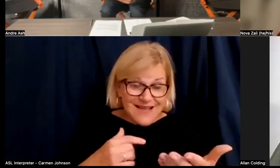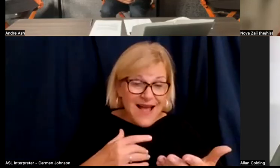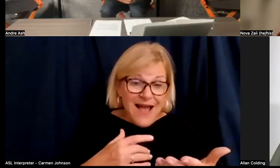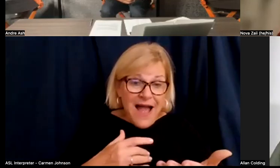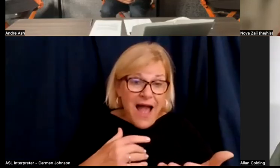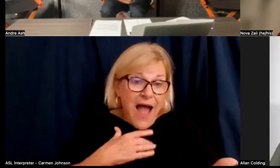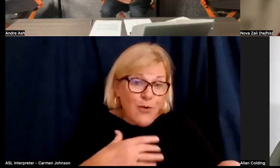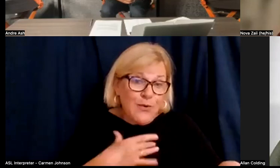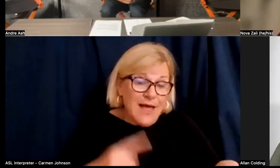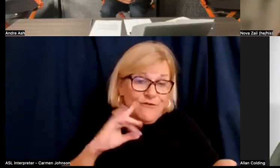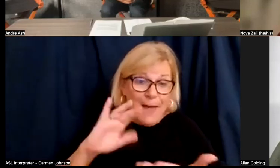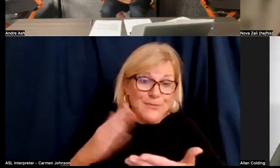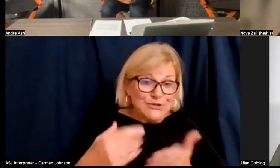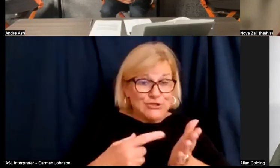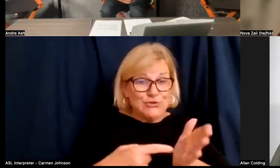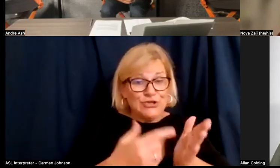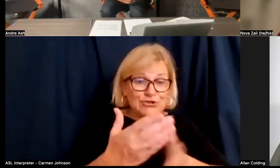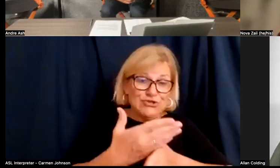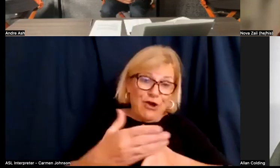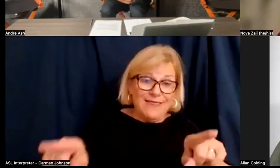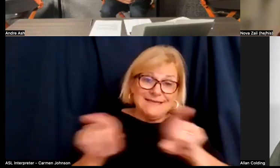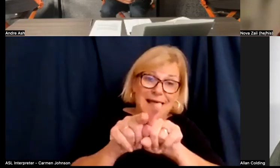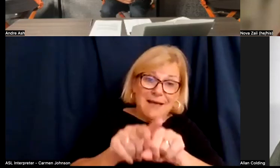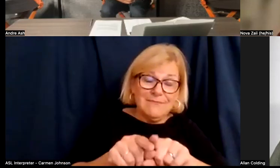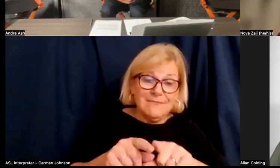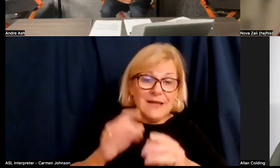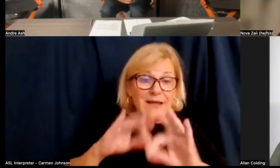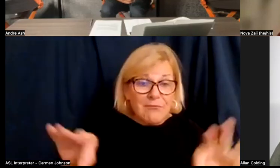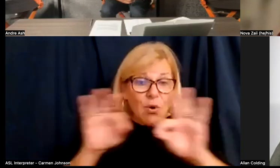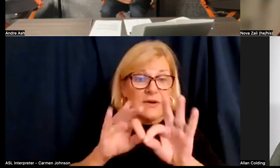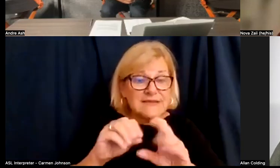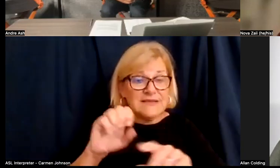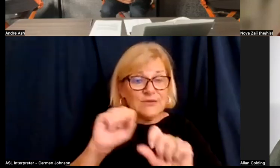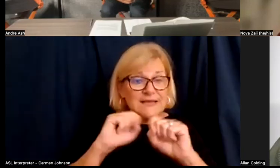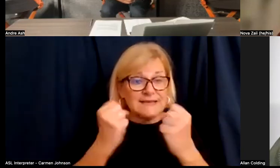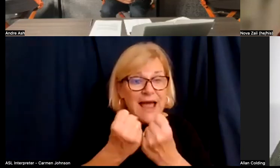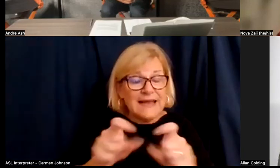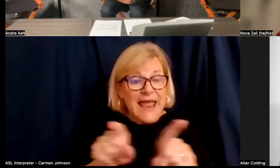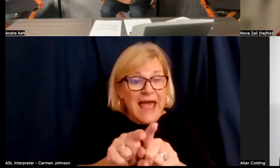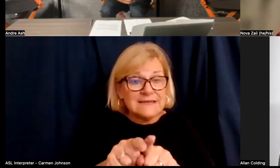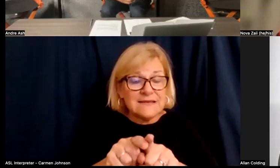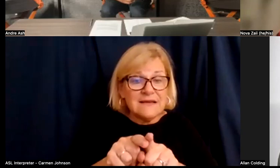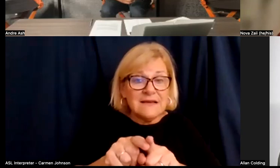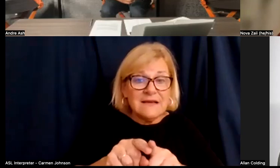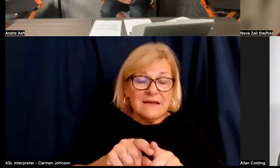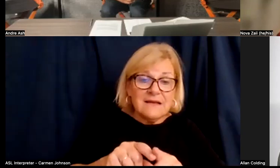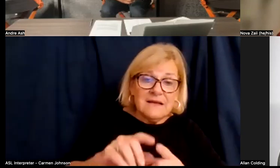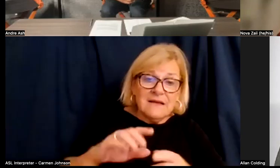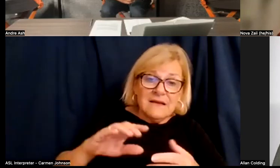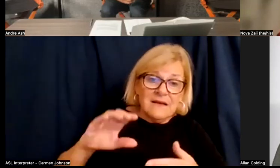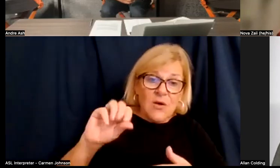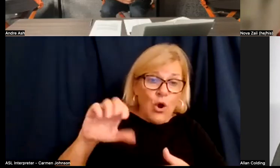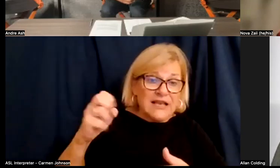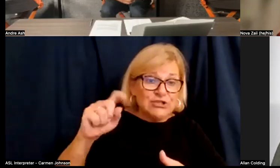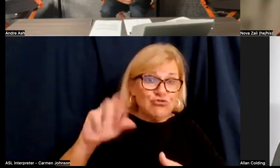I would like for this music to share the same importance in society as a symphony orchestra's music would, because